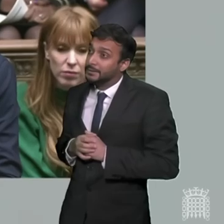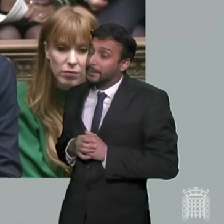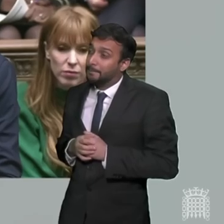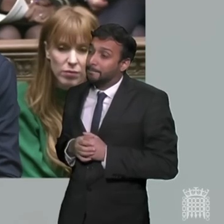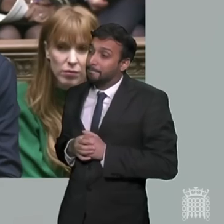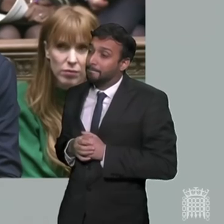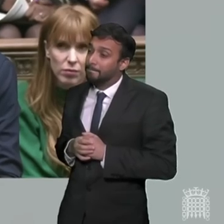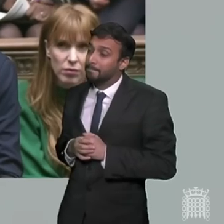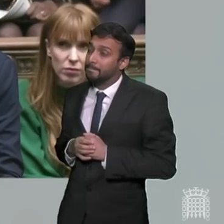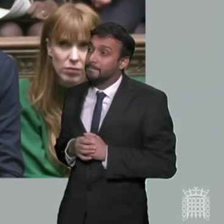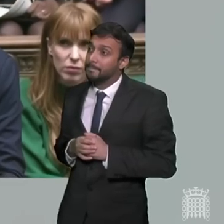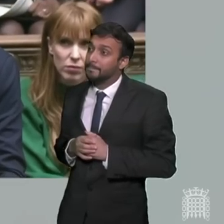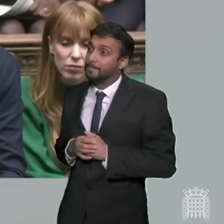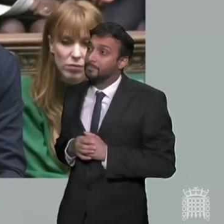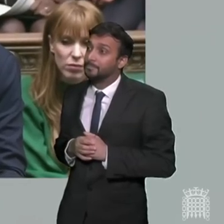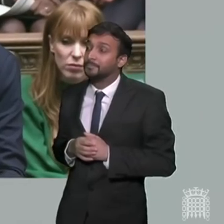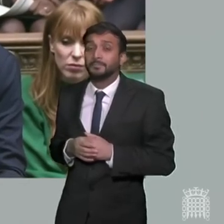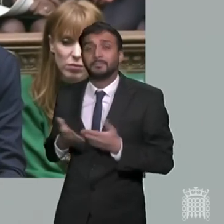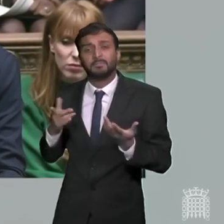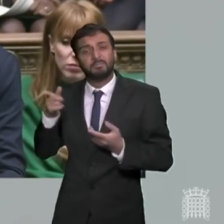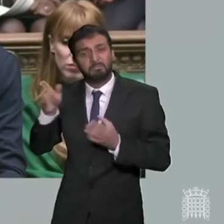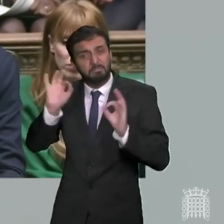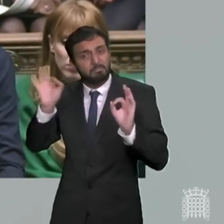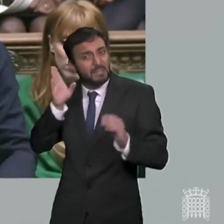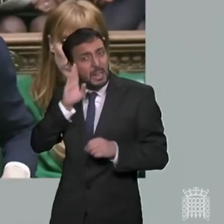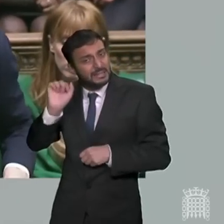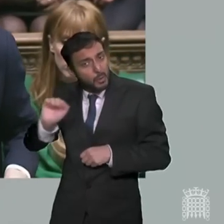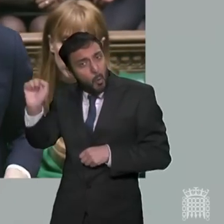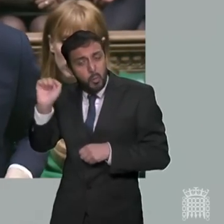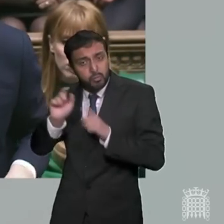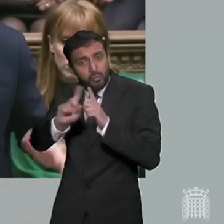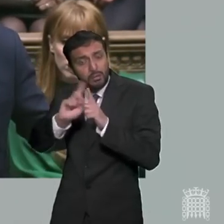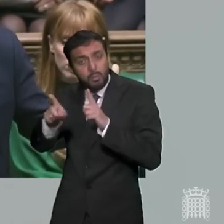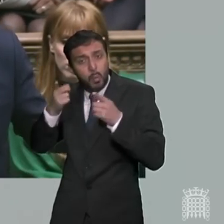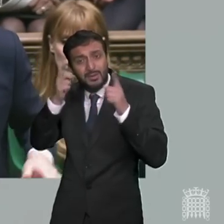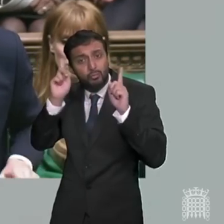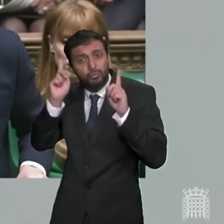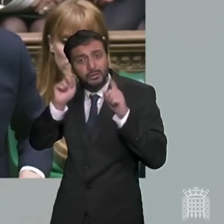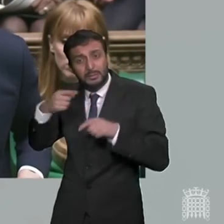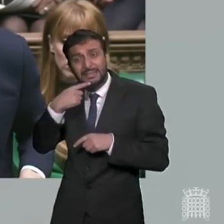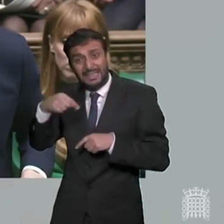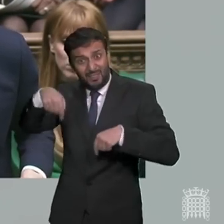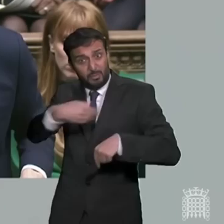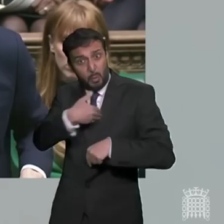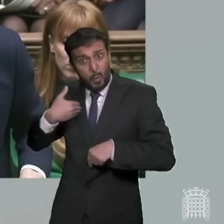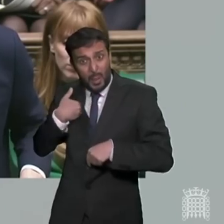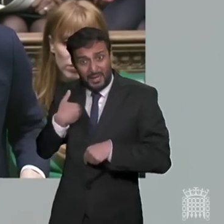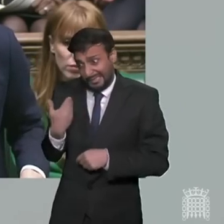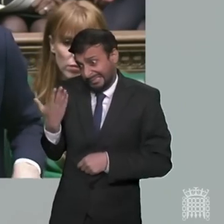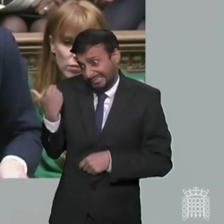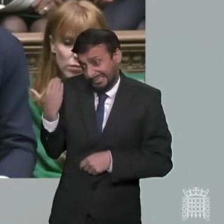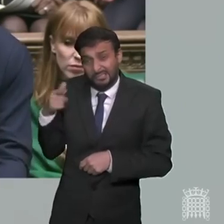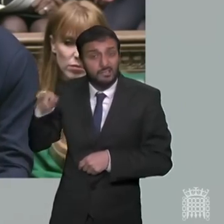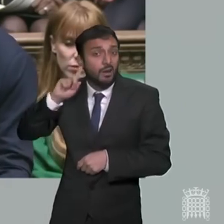he's obviously not heard what his Transport Secretary said about that legislation this morning. And it's obvious why they're so opposed to